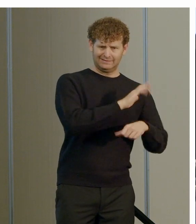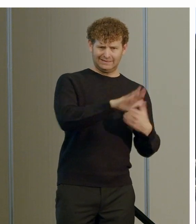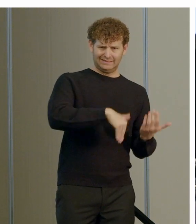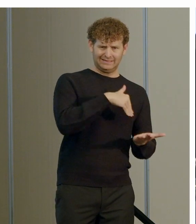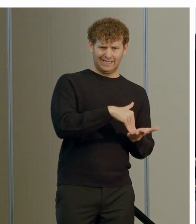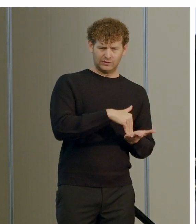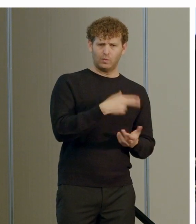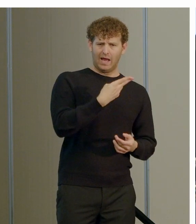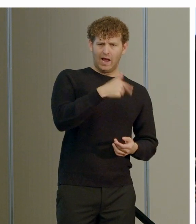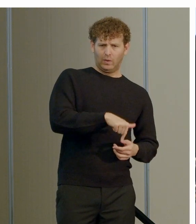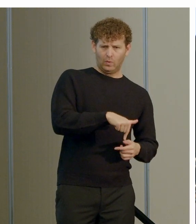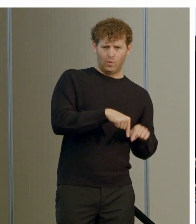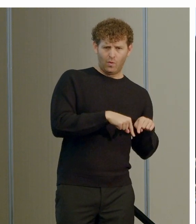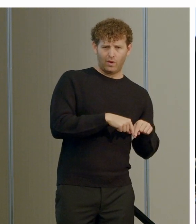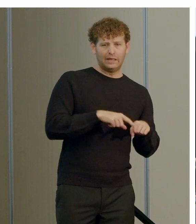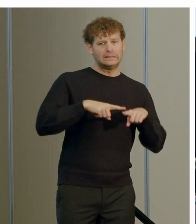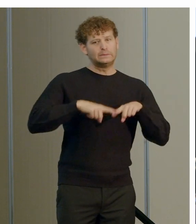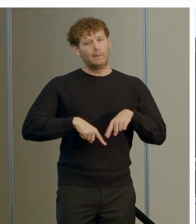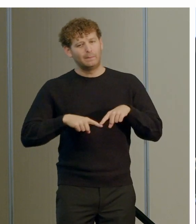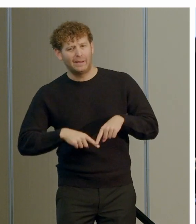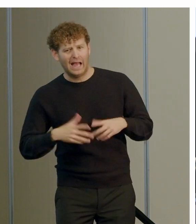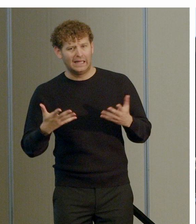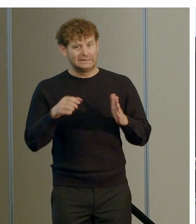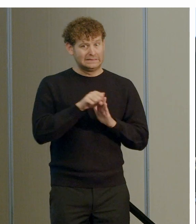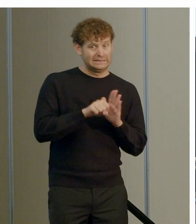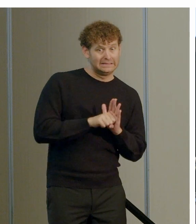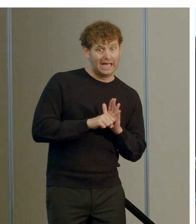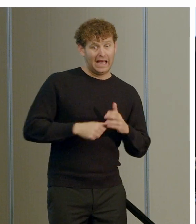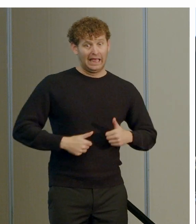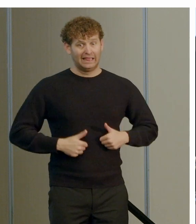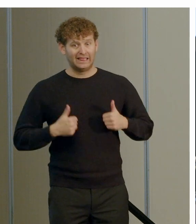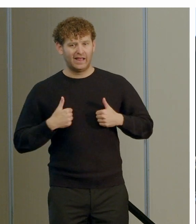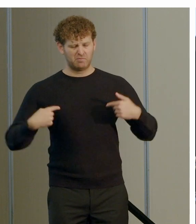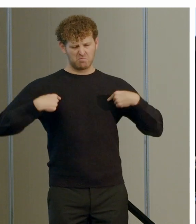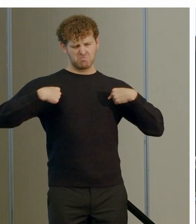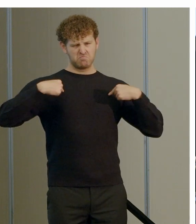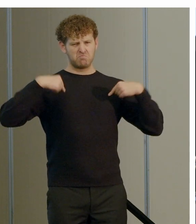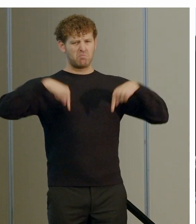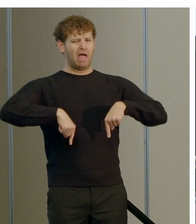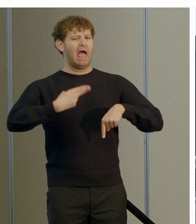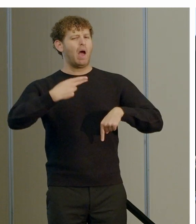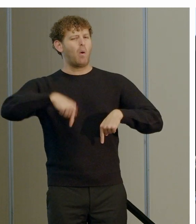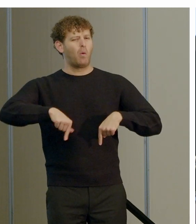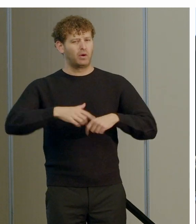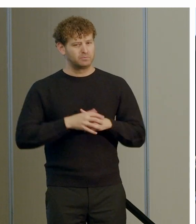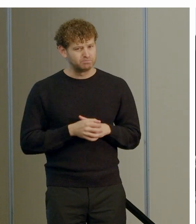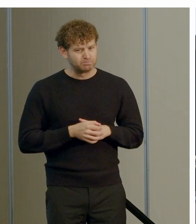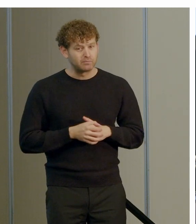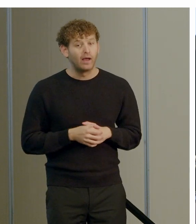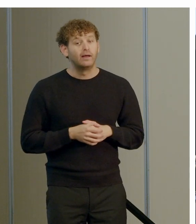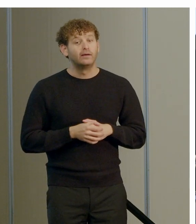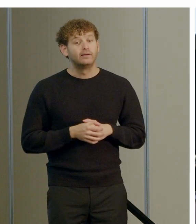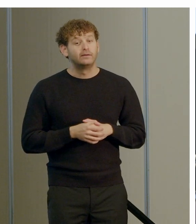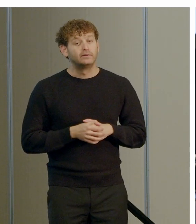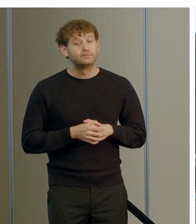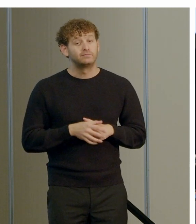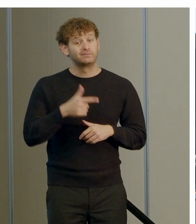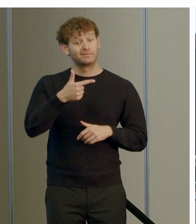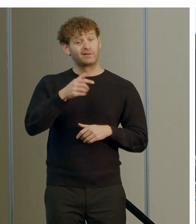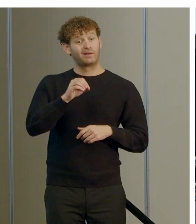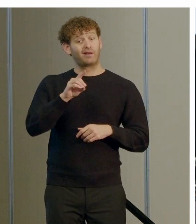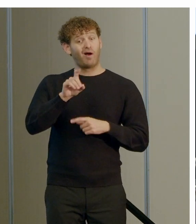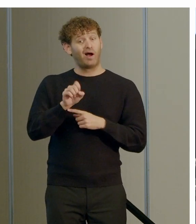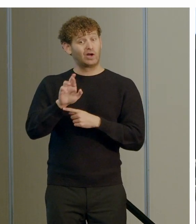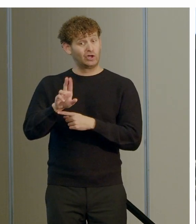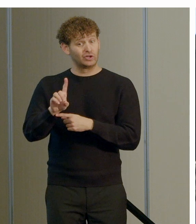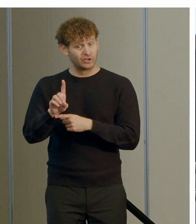all very important installations. The Goddard Space Flight Center has focused on science missions like the Hubble Space Telescope, the James Webb,